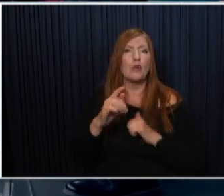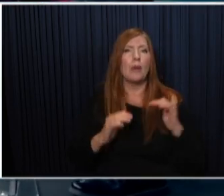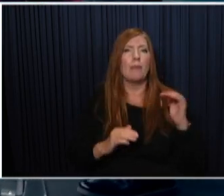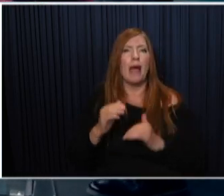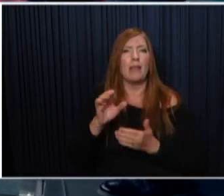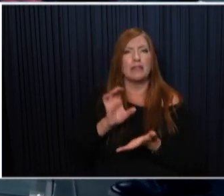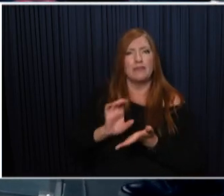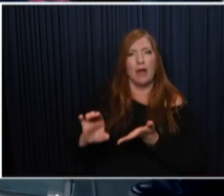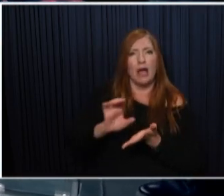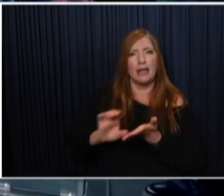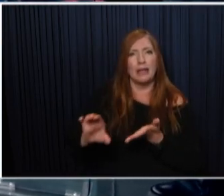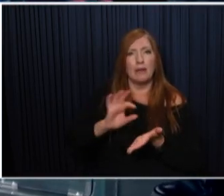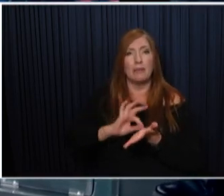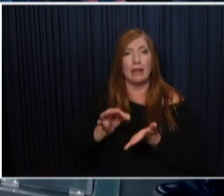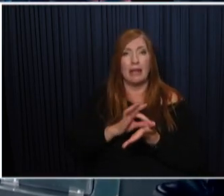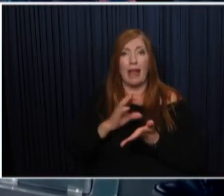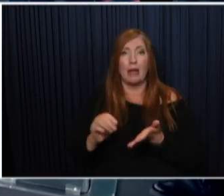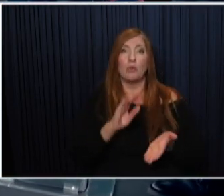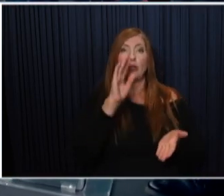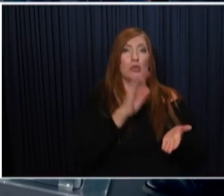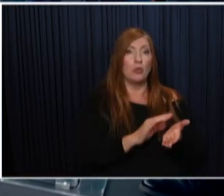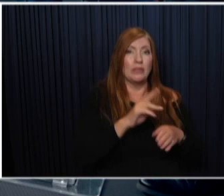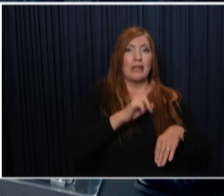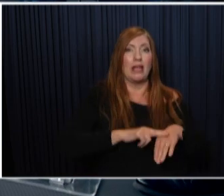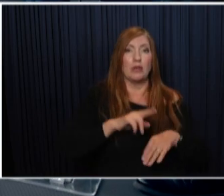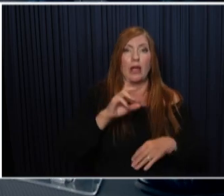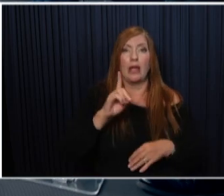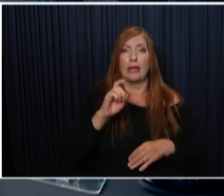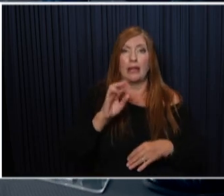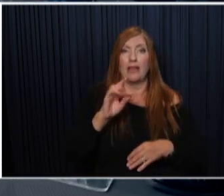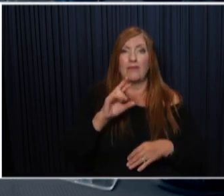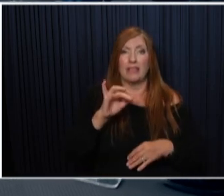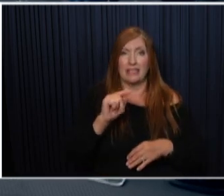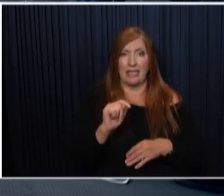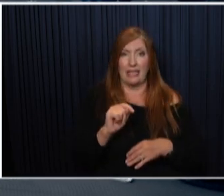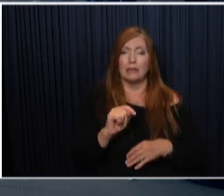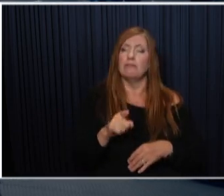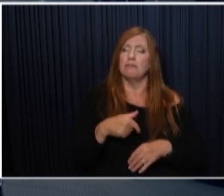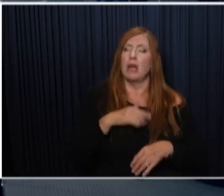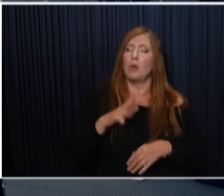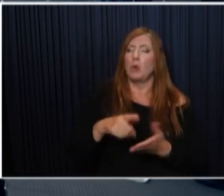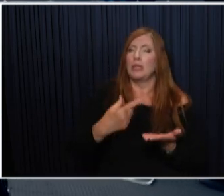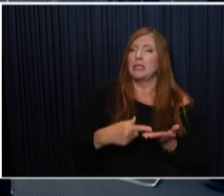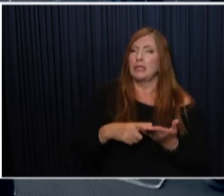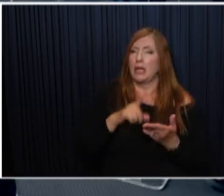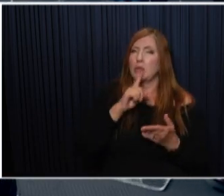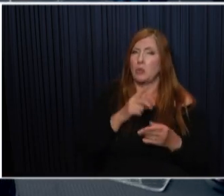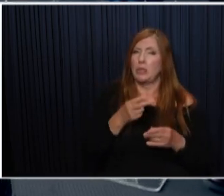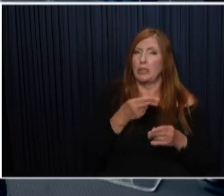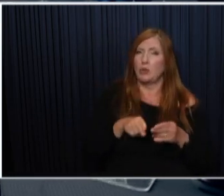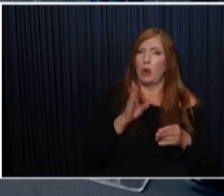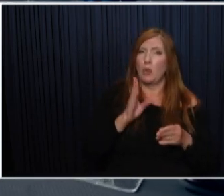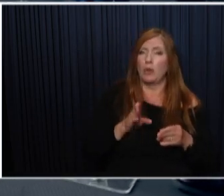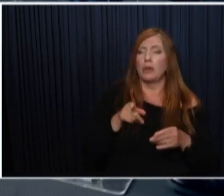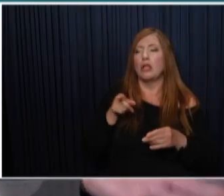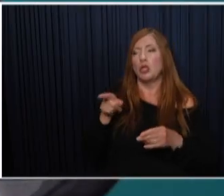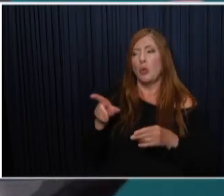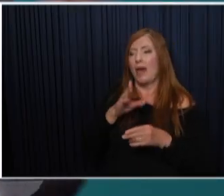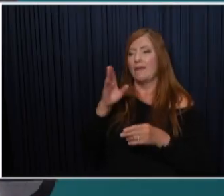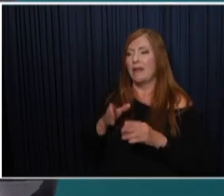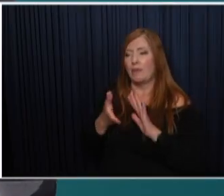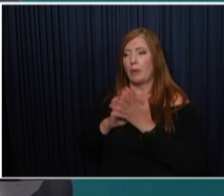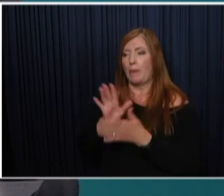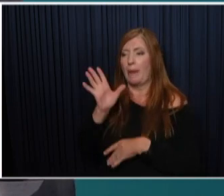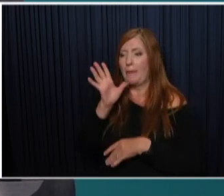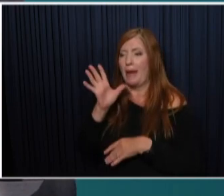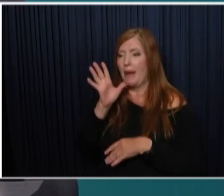also trying to reduce the national deficit? I'm going to get to that really quick. I know you've never been a mom. Moms